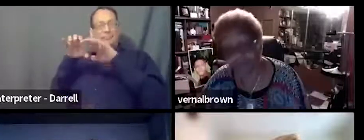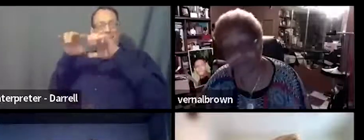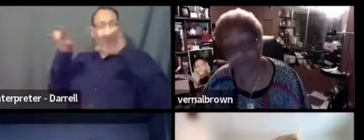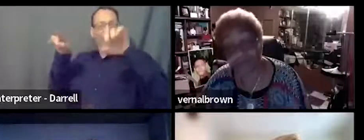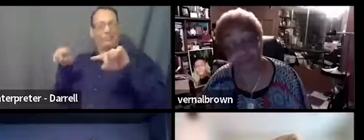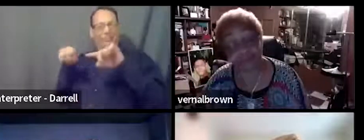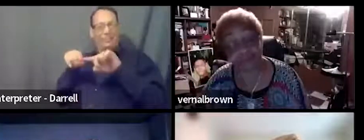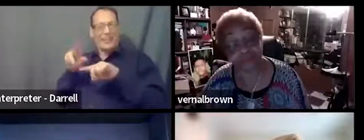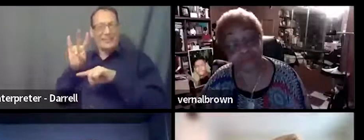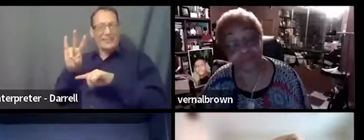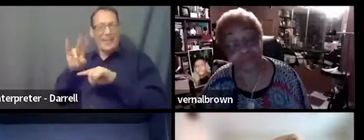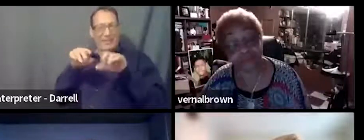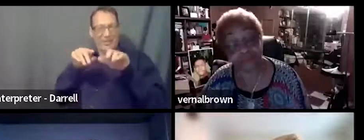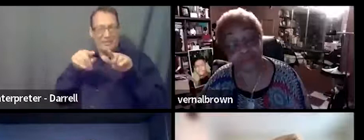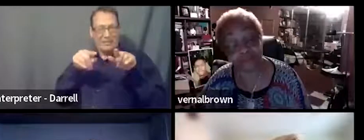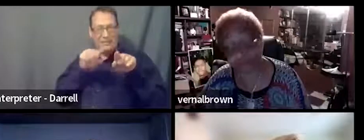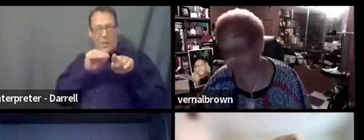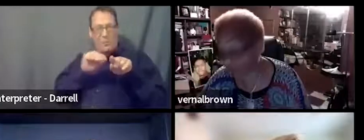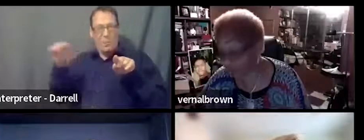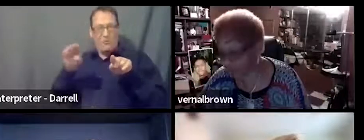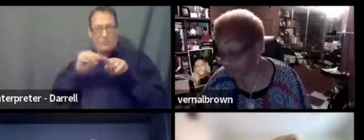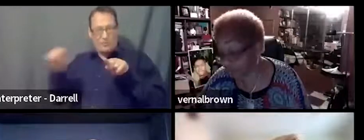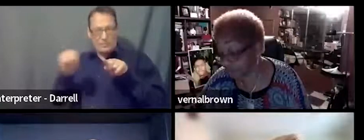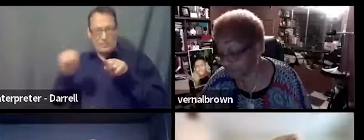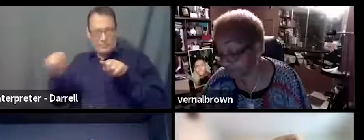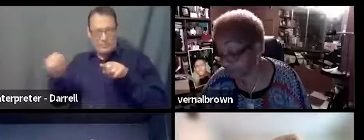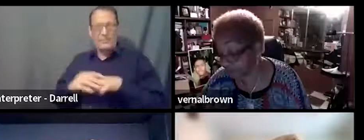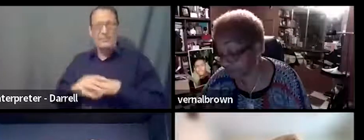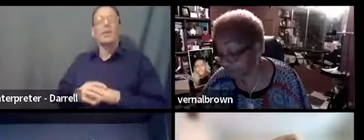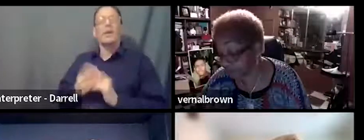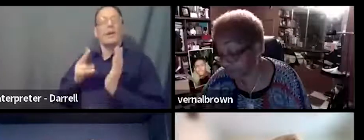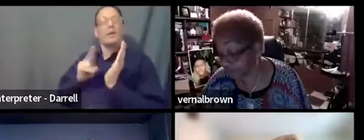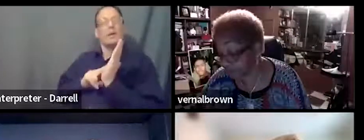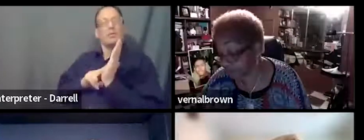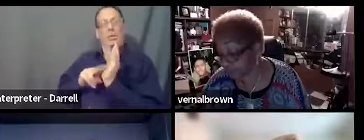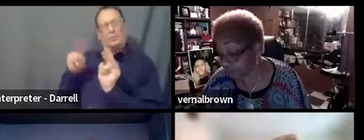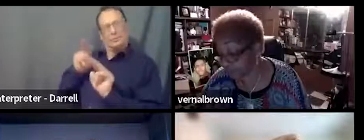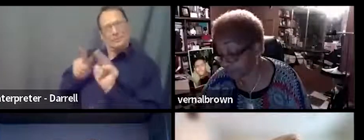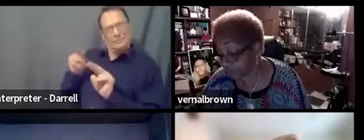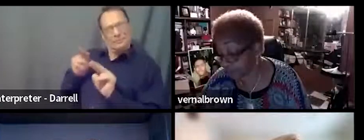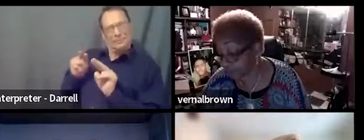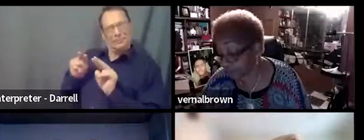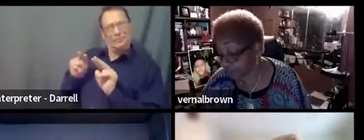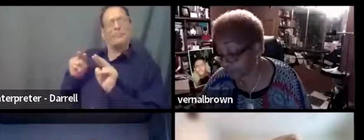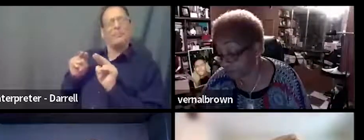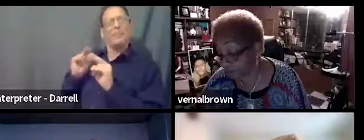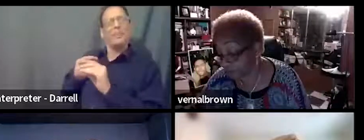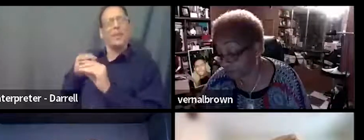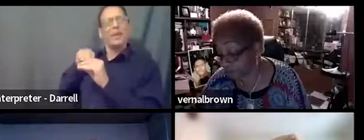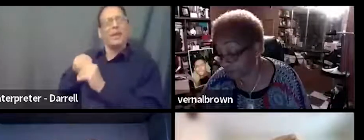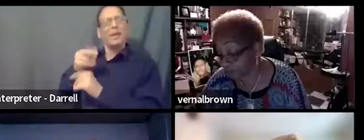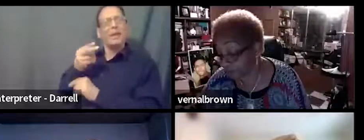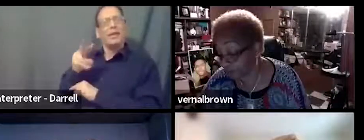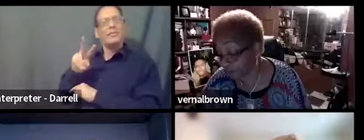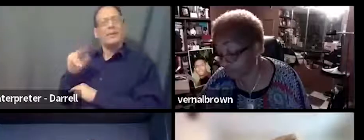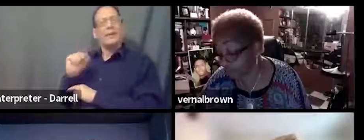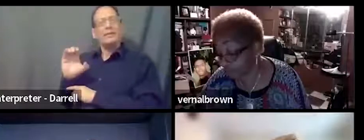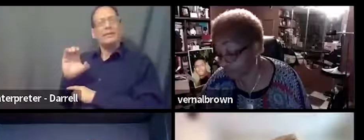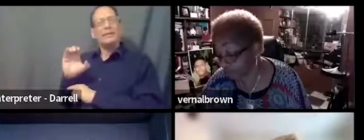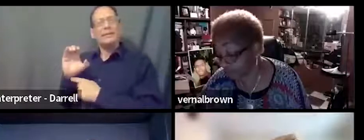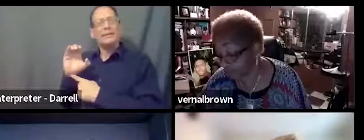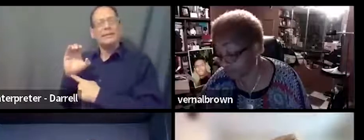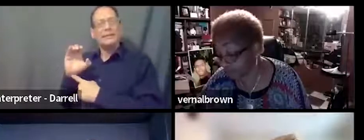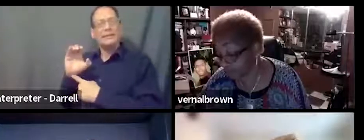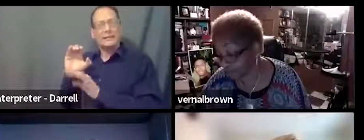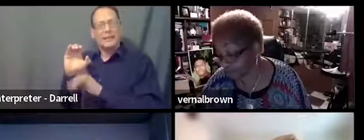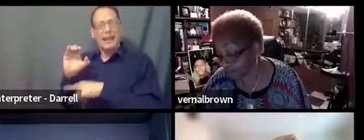the HVACs. After contractor on-site visits, it was concluded the reinstalling of the existing HVAC units originally